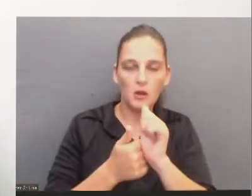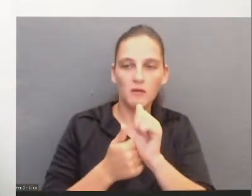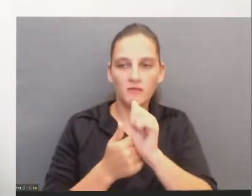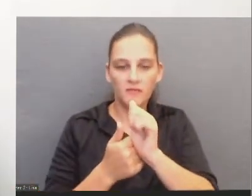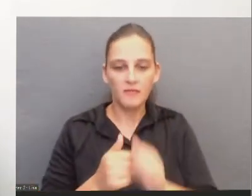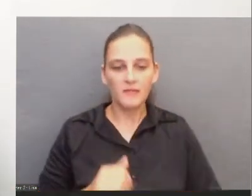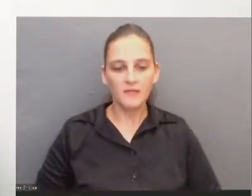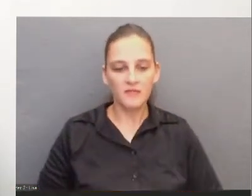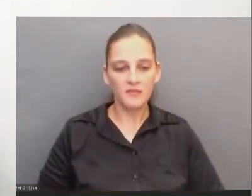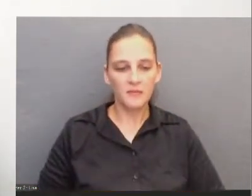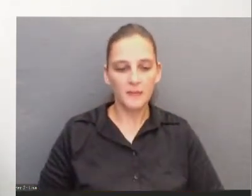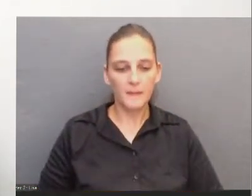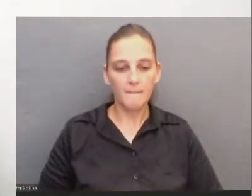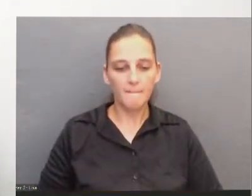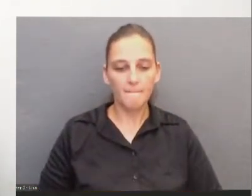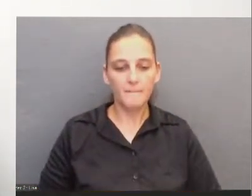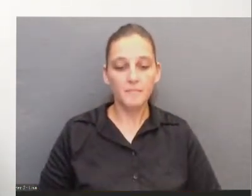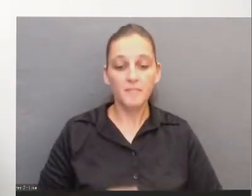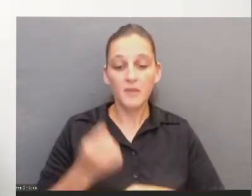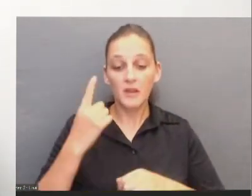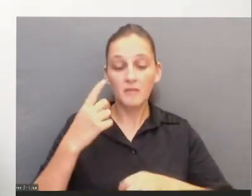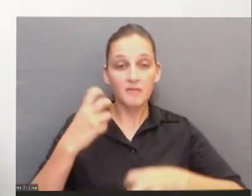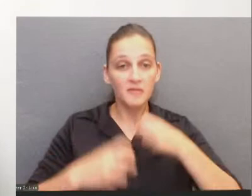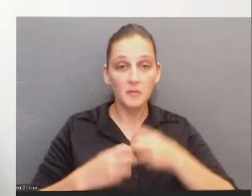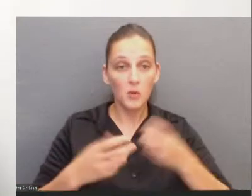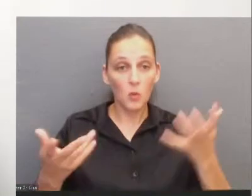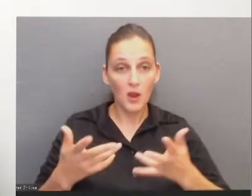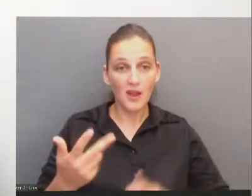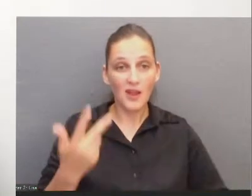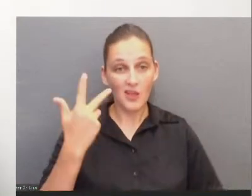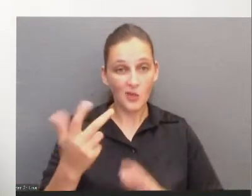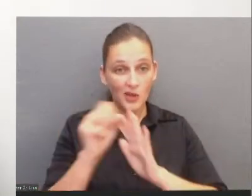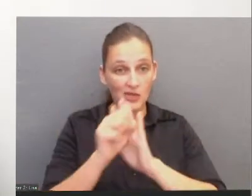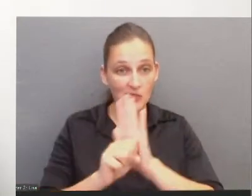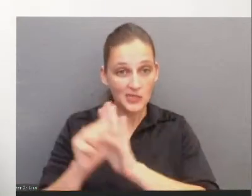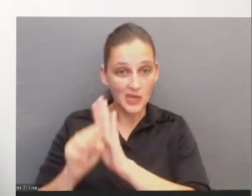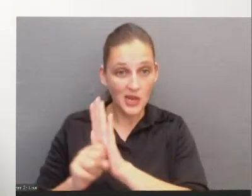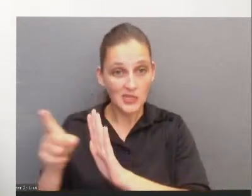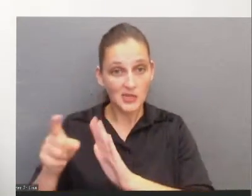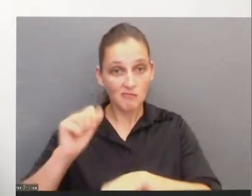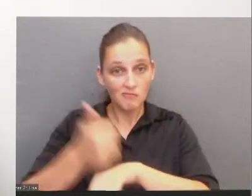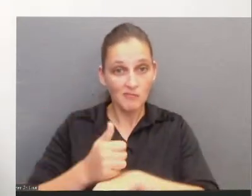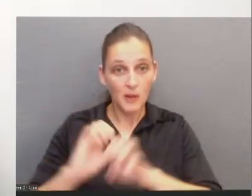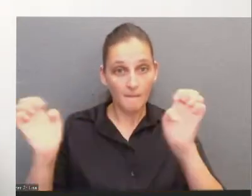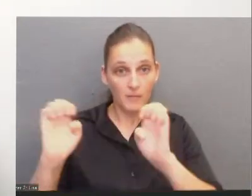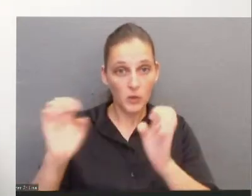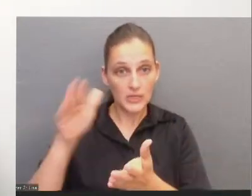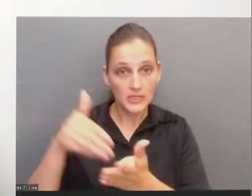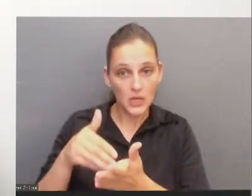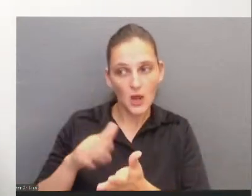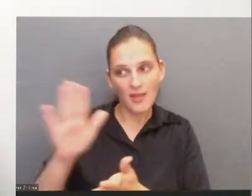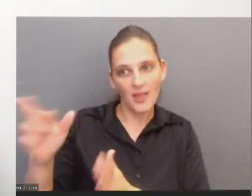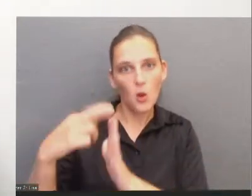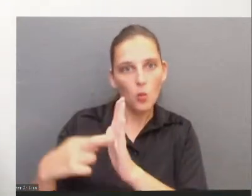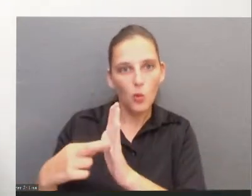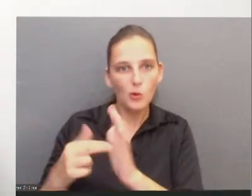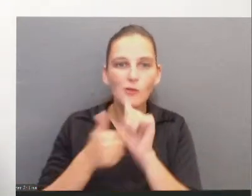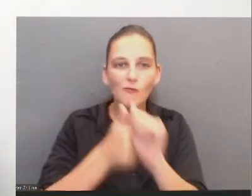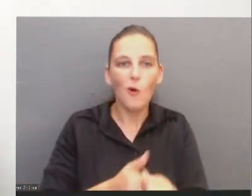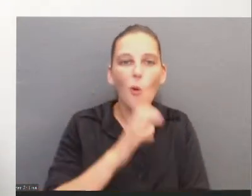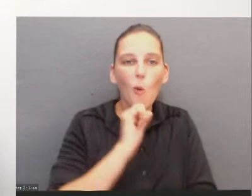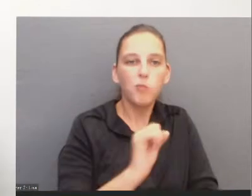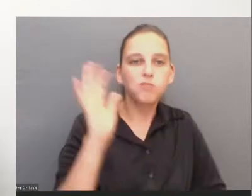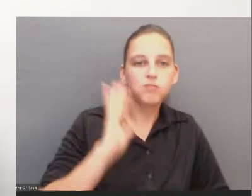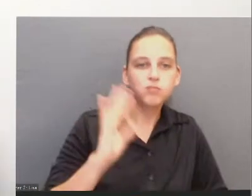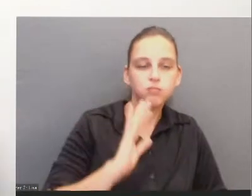now. The issue is this: 3 states that have activated crisis standard of care in recent weeks are basing their rules on now outdated algorithms that